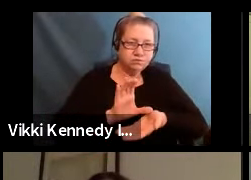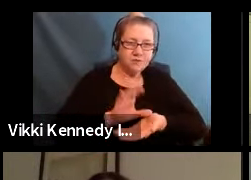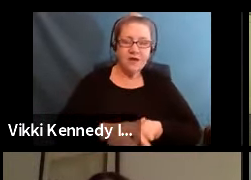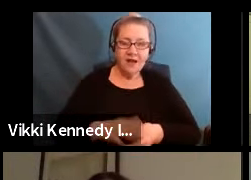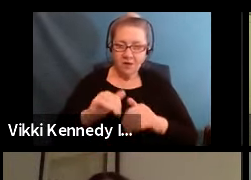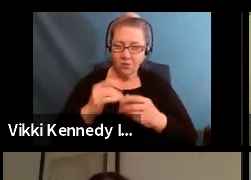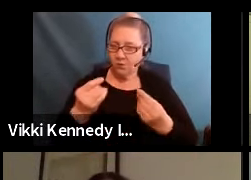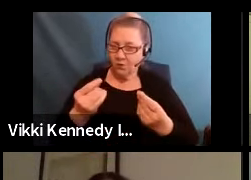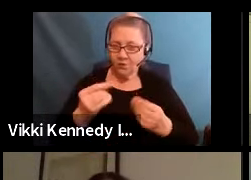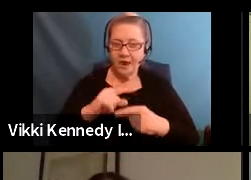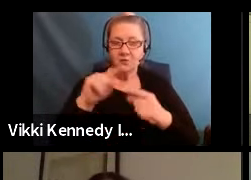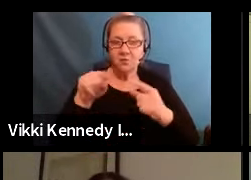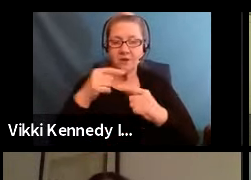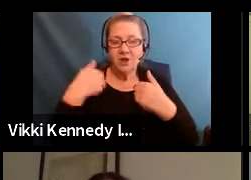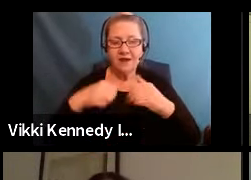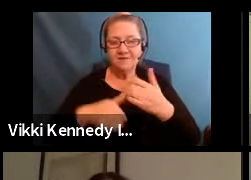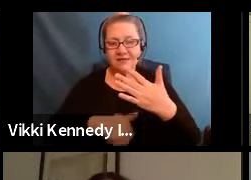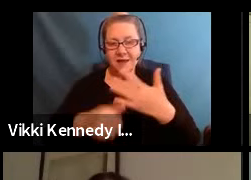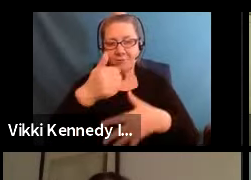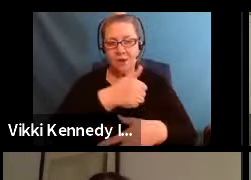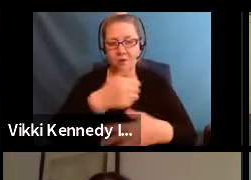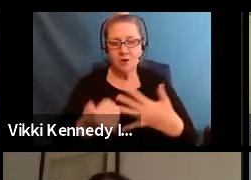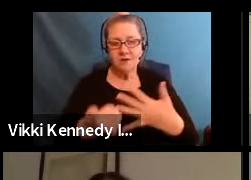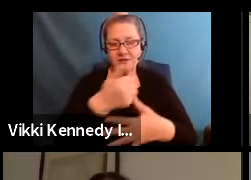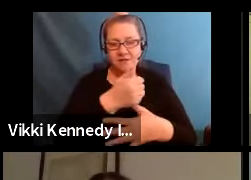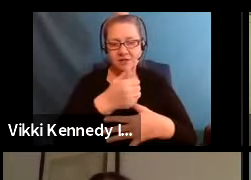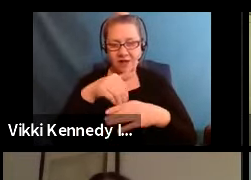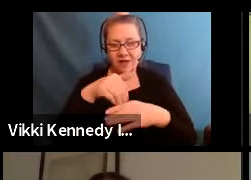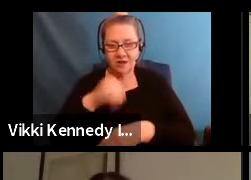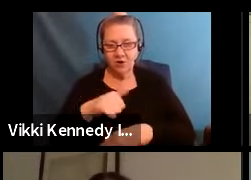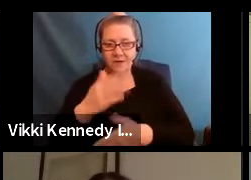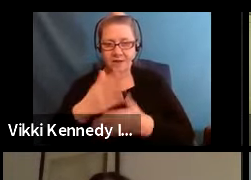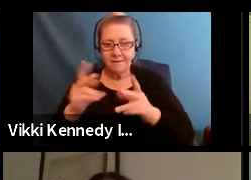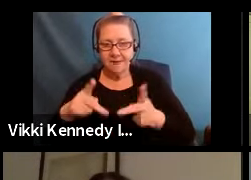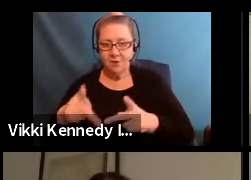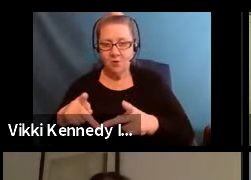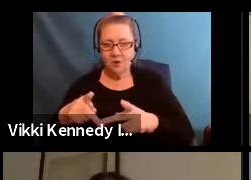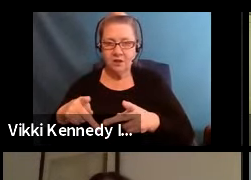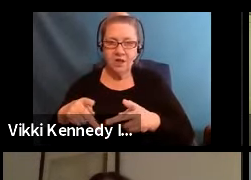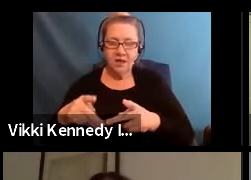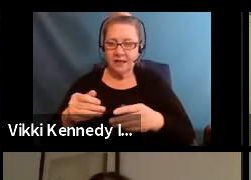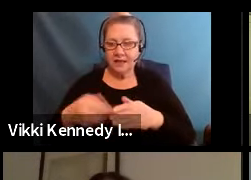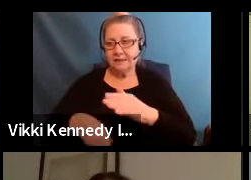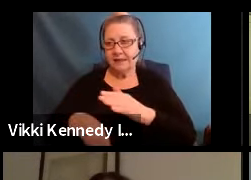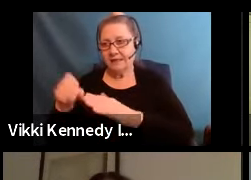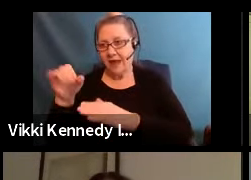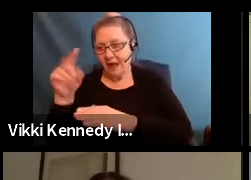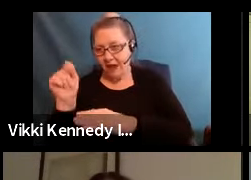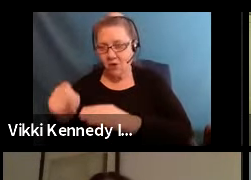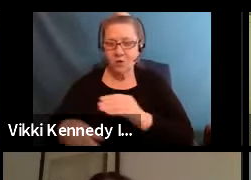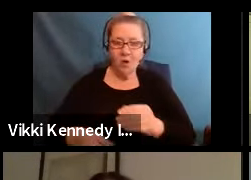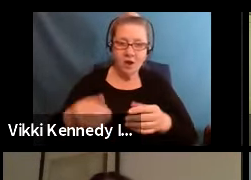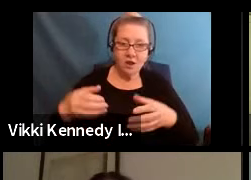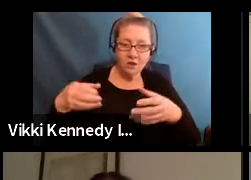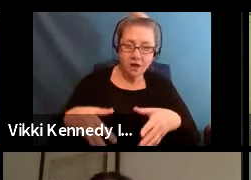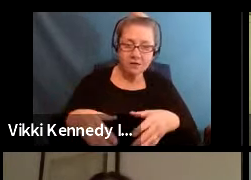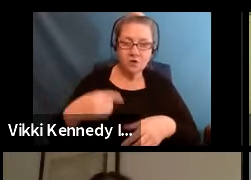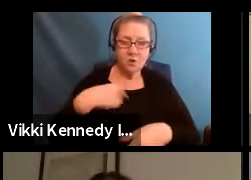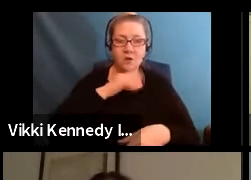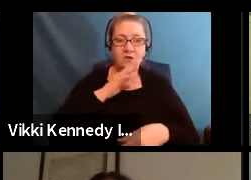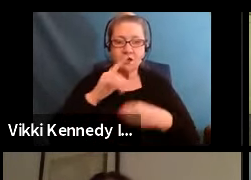prioritizing within that group, then people are going to get kicked out of that group or get later. I mean, we're talking a very